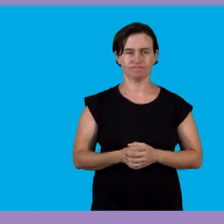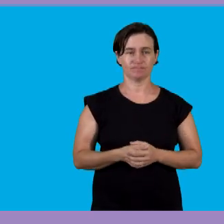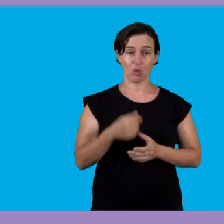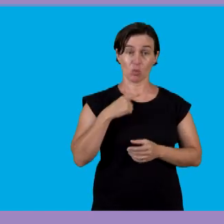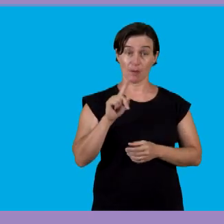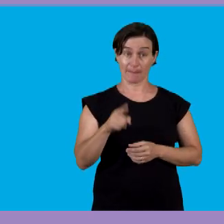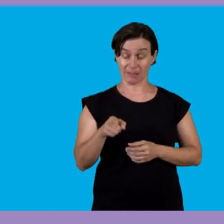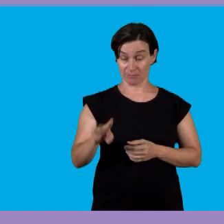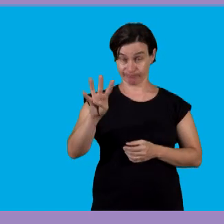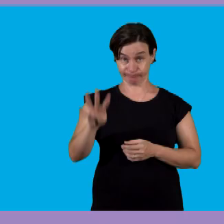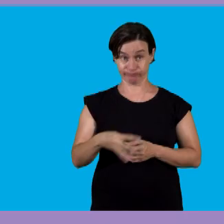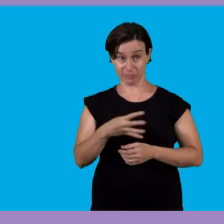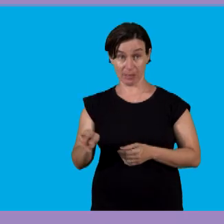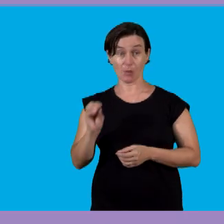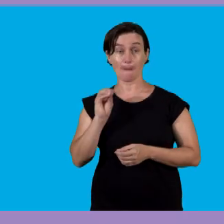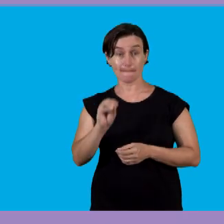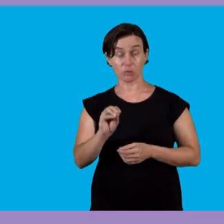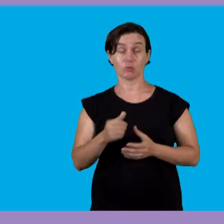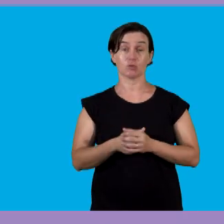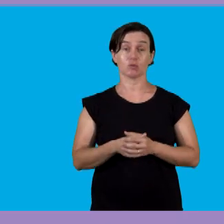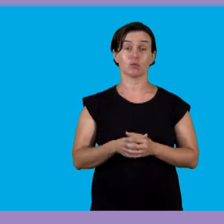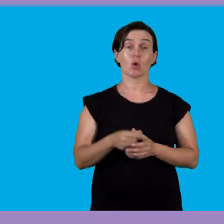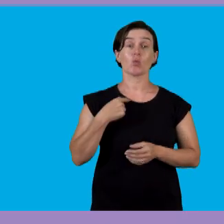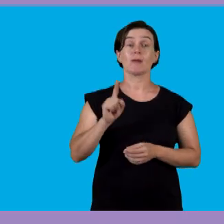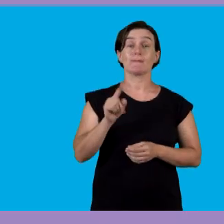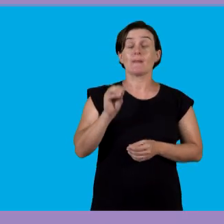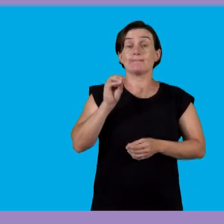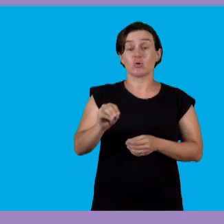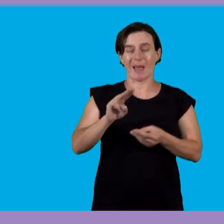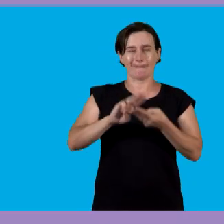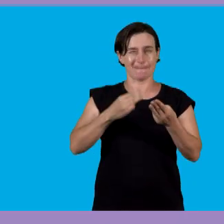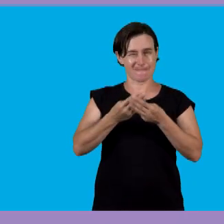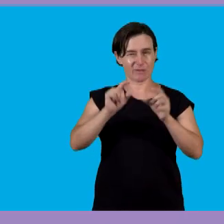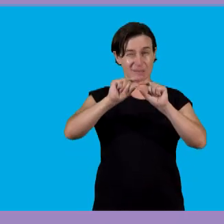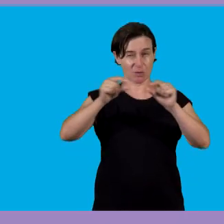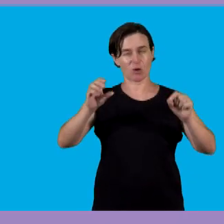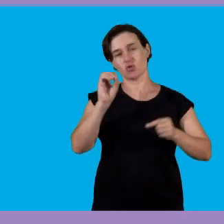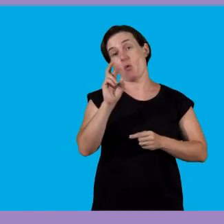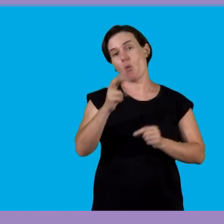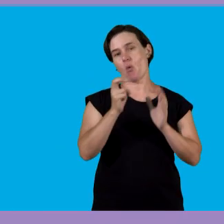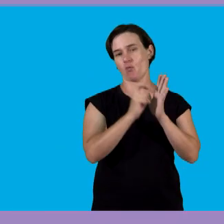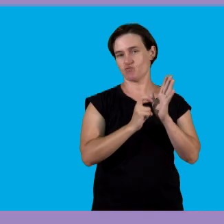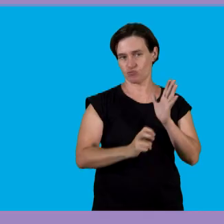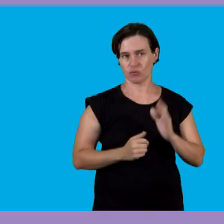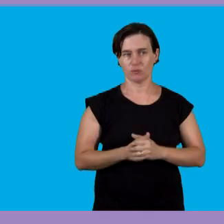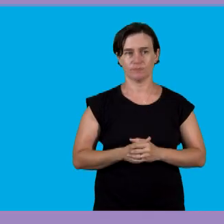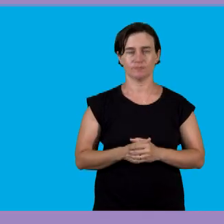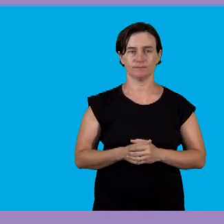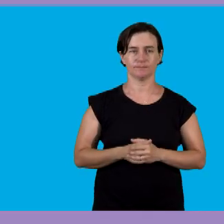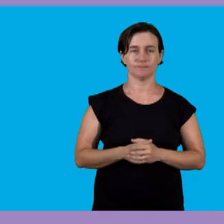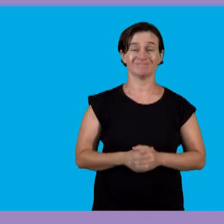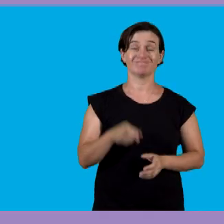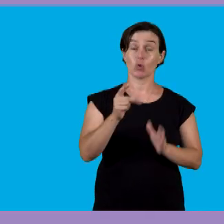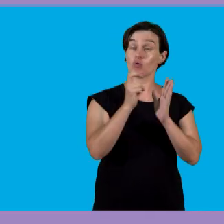table and provide an equation for the following rule. So as we can see from the flow diagram and in the statement given,